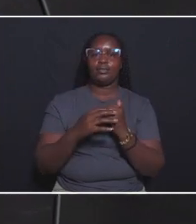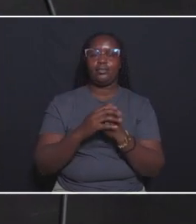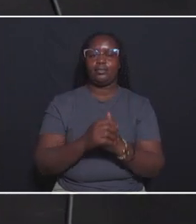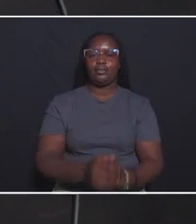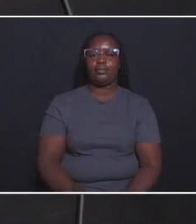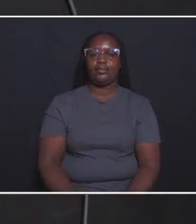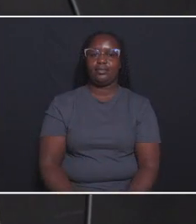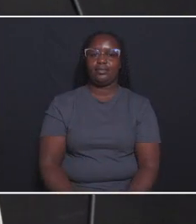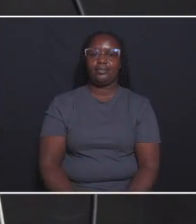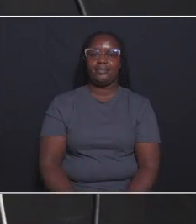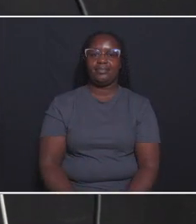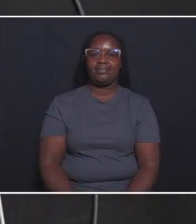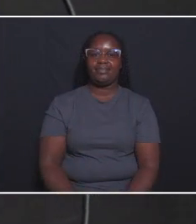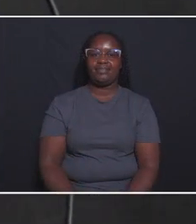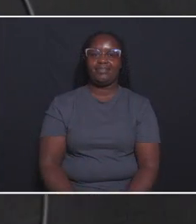That.